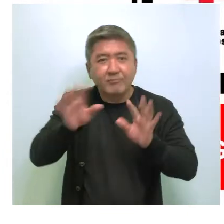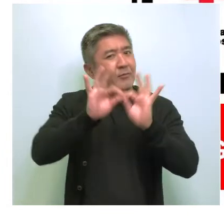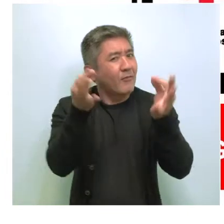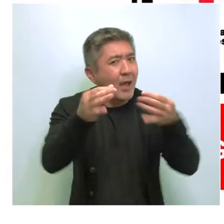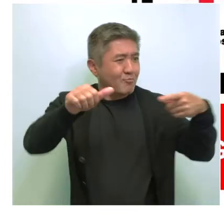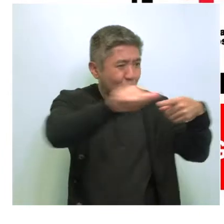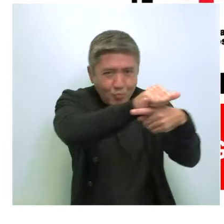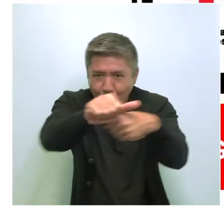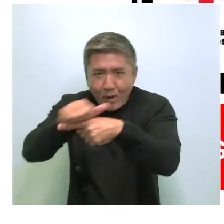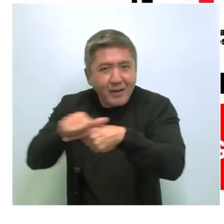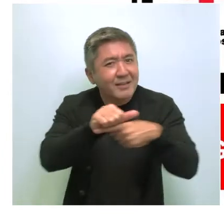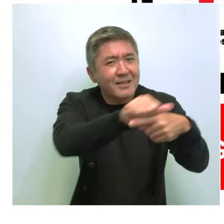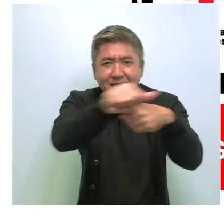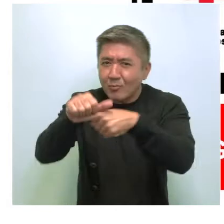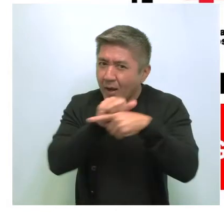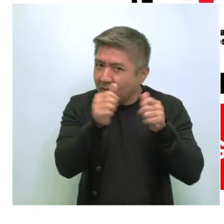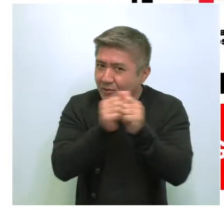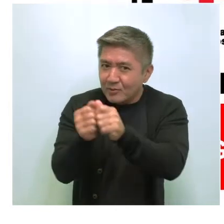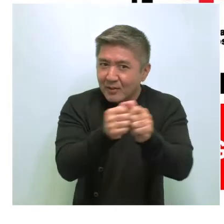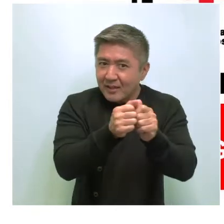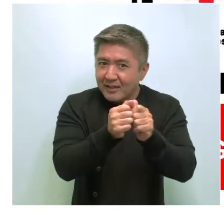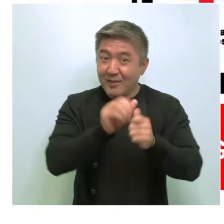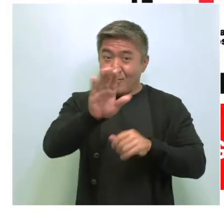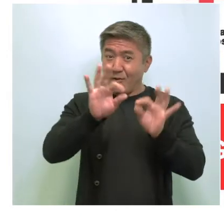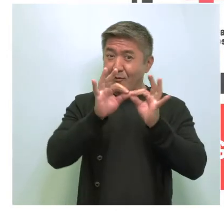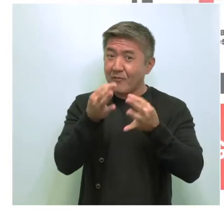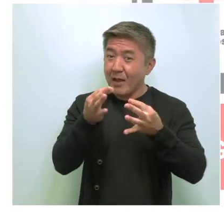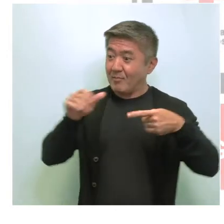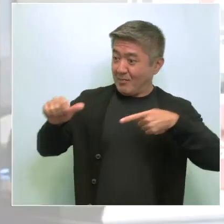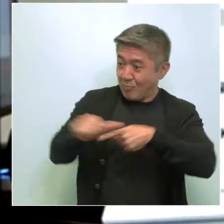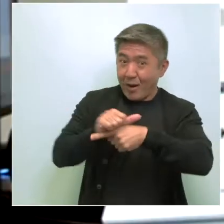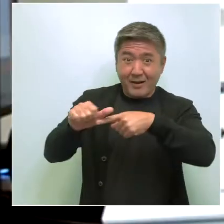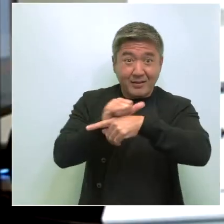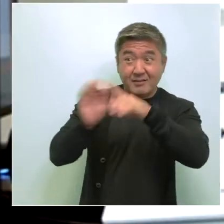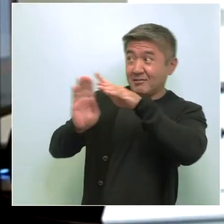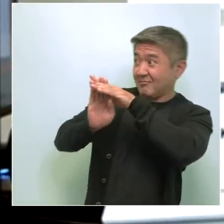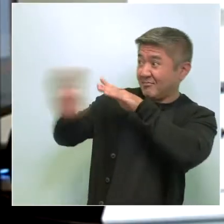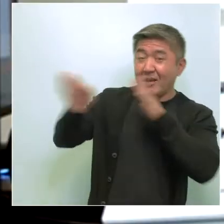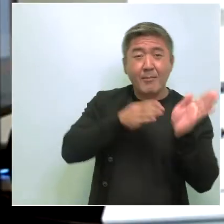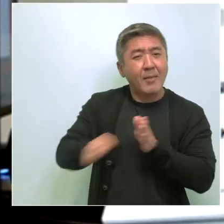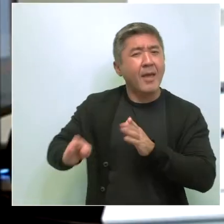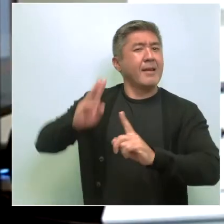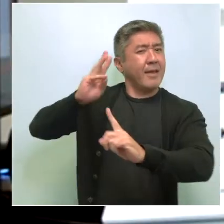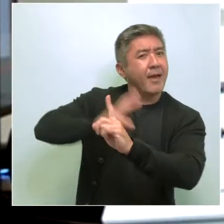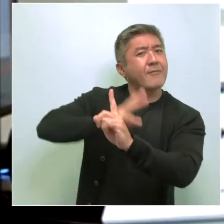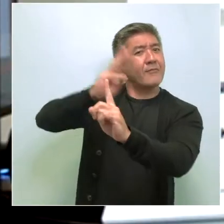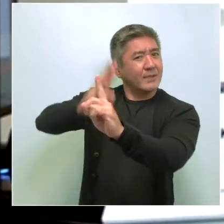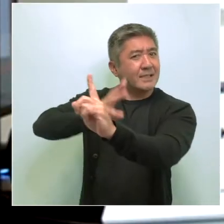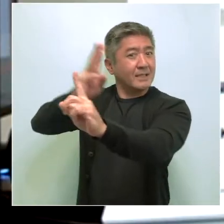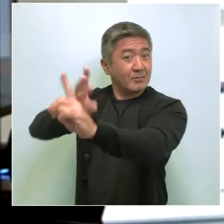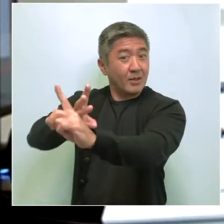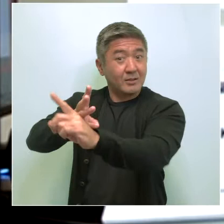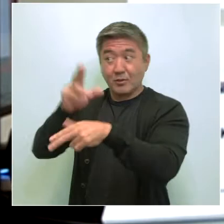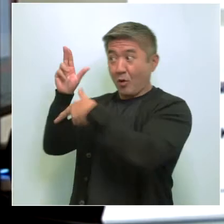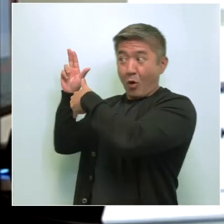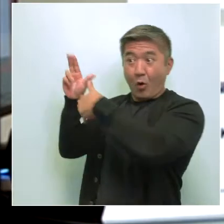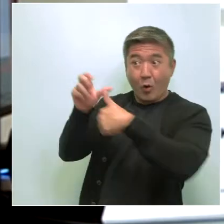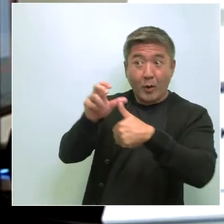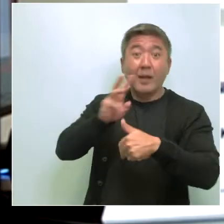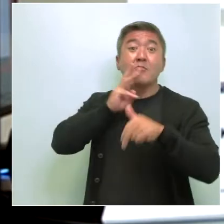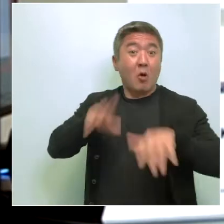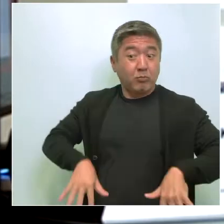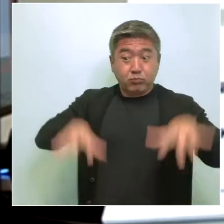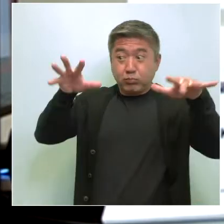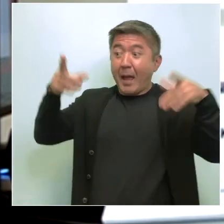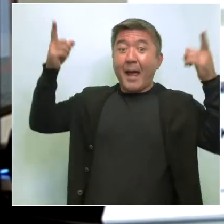plan, practice it, just like fire drills in school. Your family should practice evacuating the home every 6 months. That way, when the